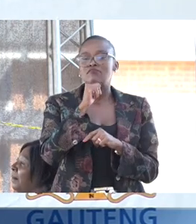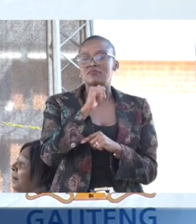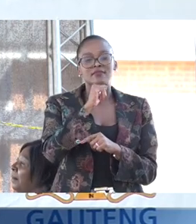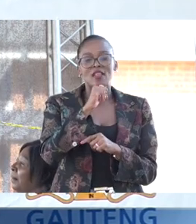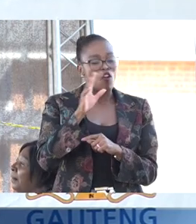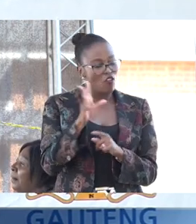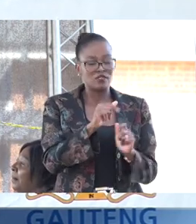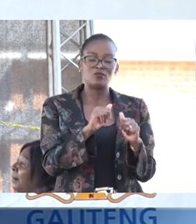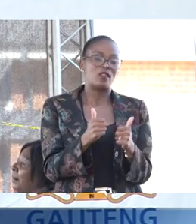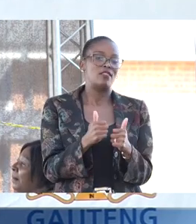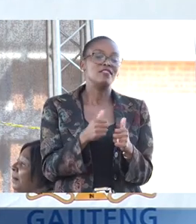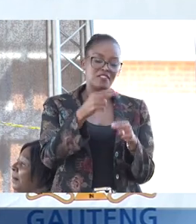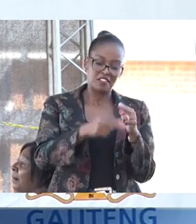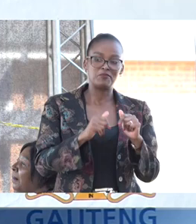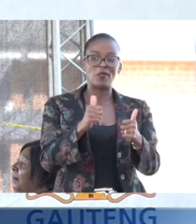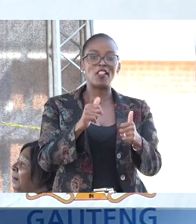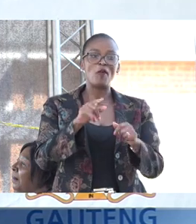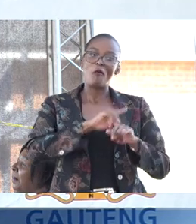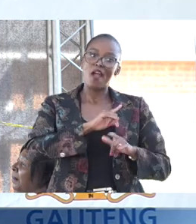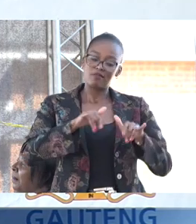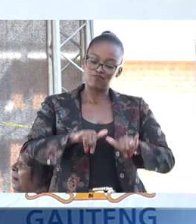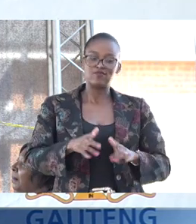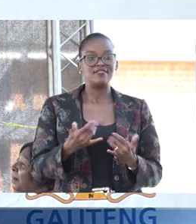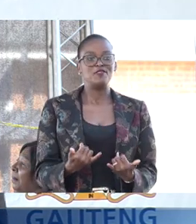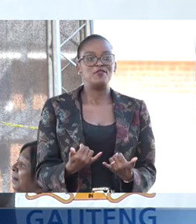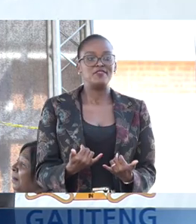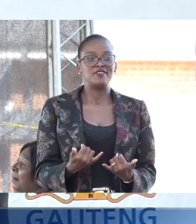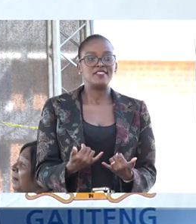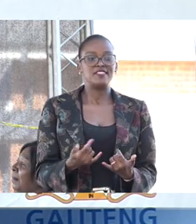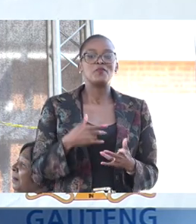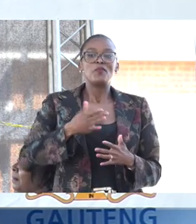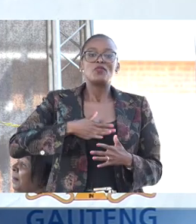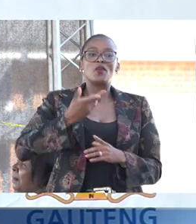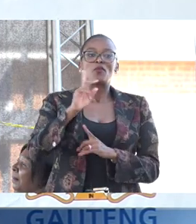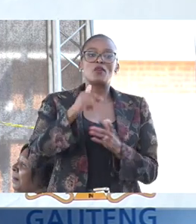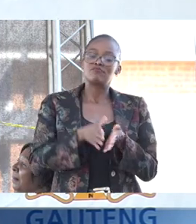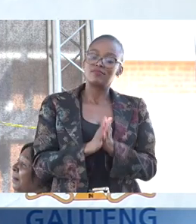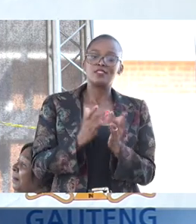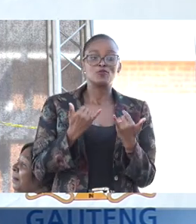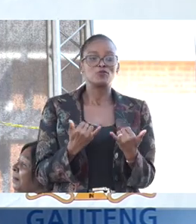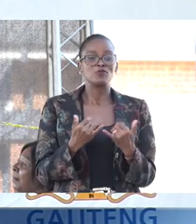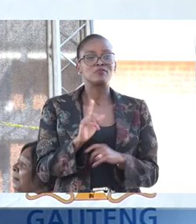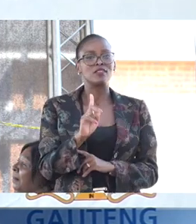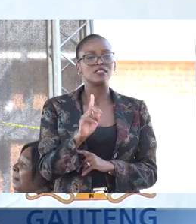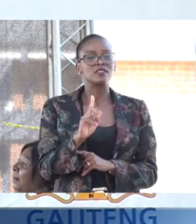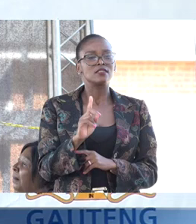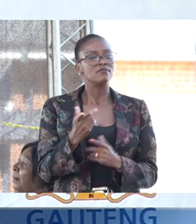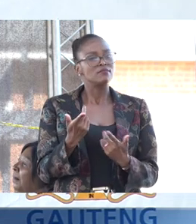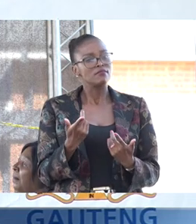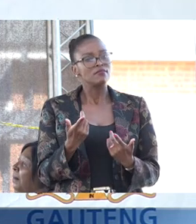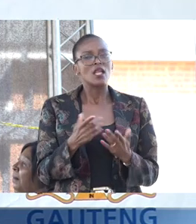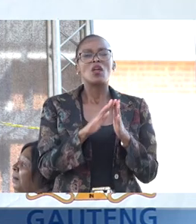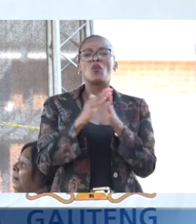All is well that ends well, because we are here. So what we would want to ask, or what I would want to ask from